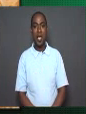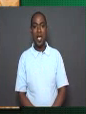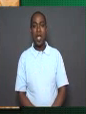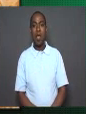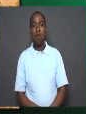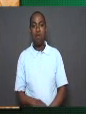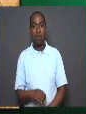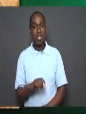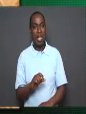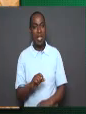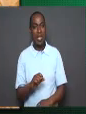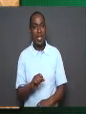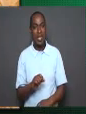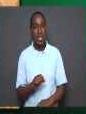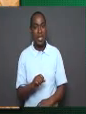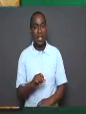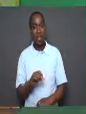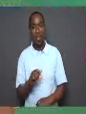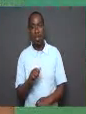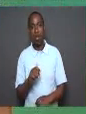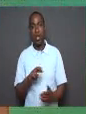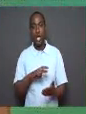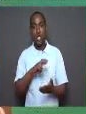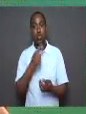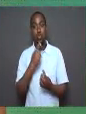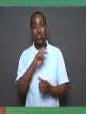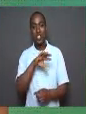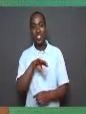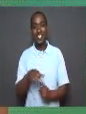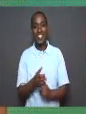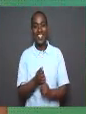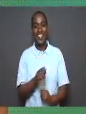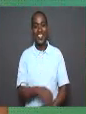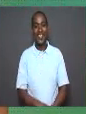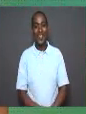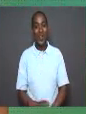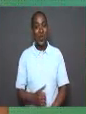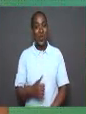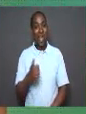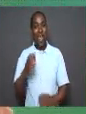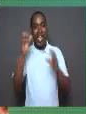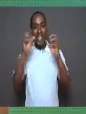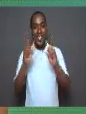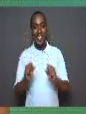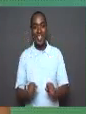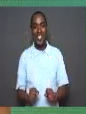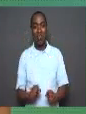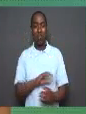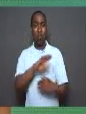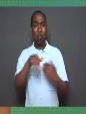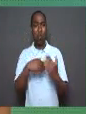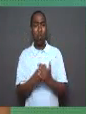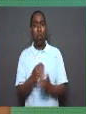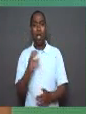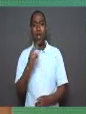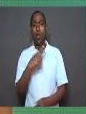fatira, and rice. The basic structure of all